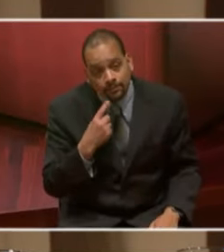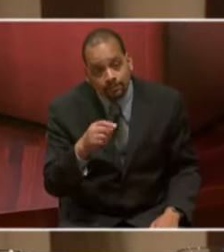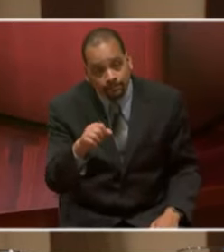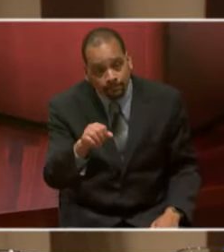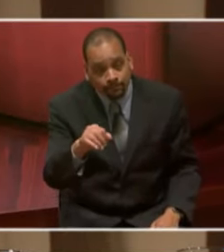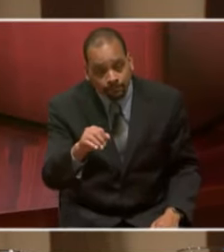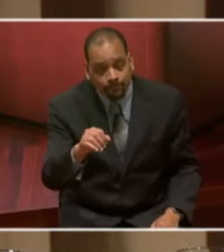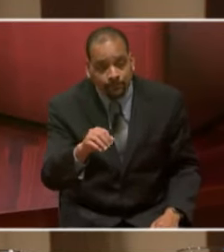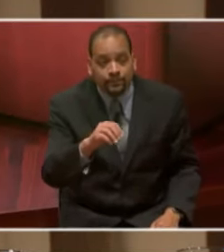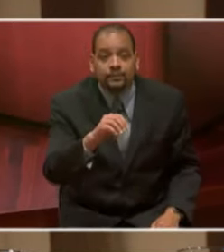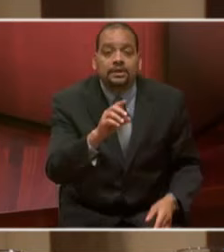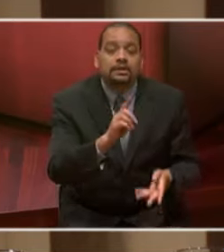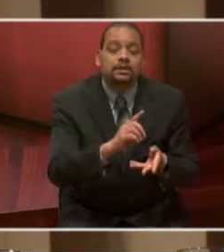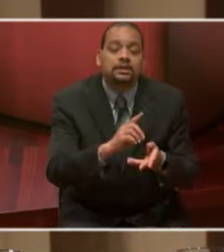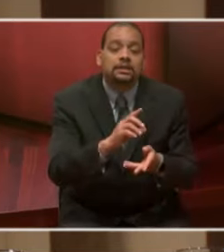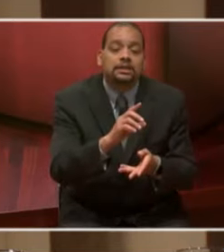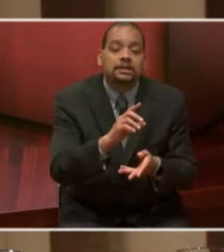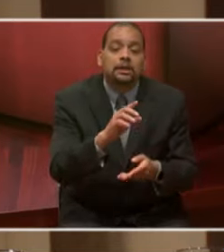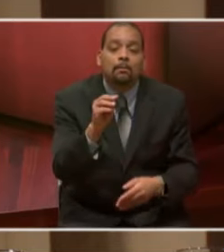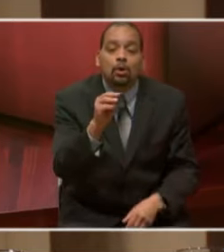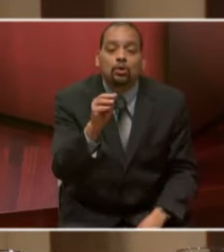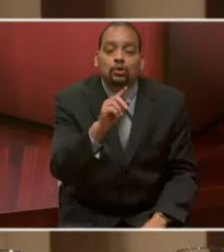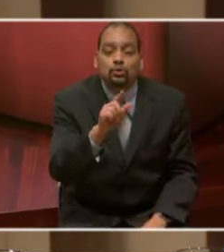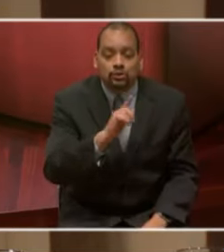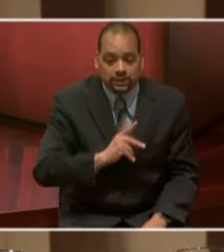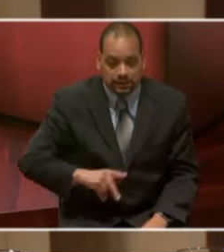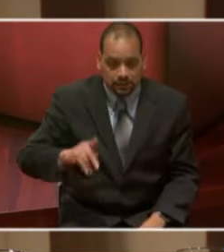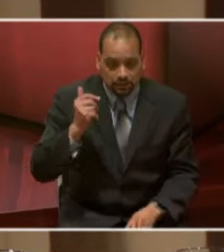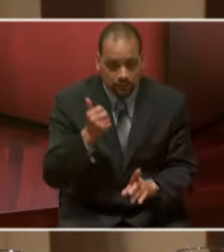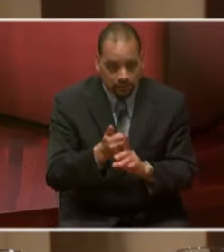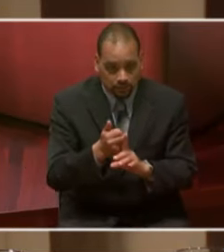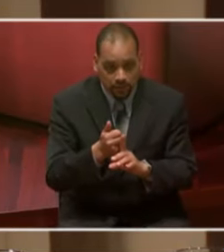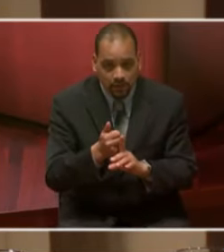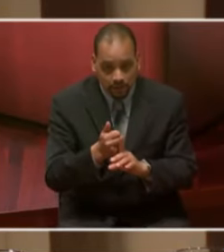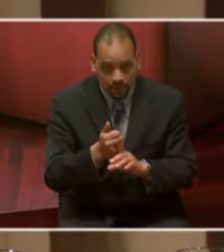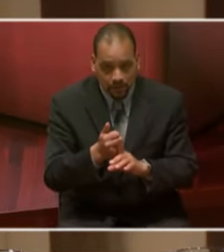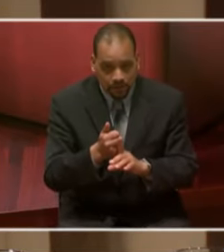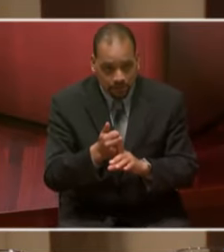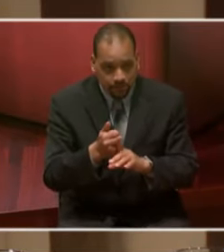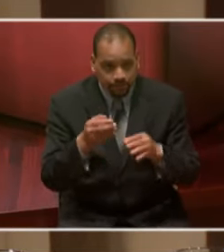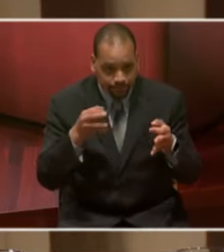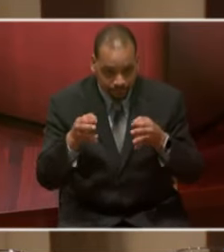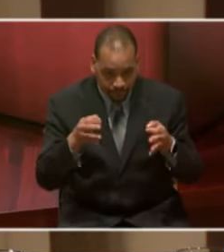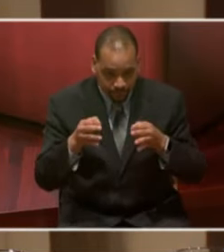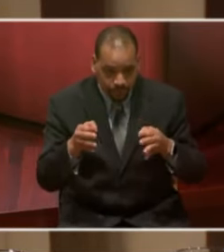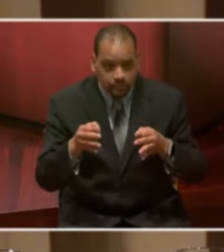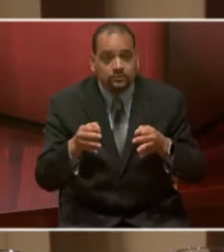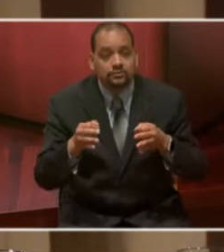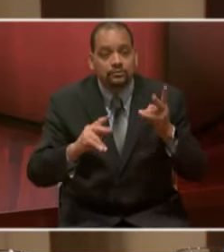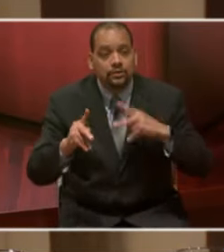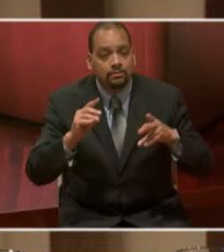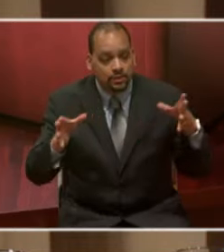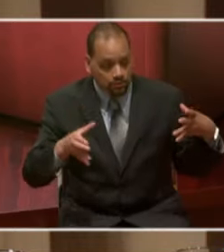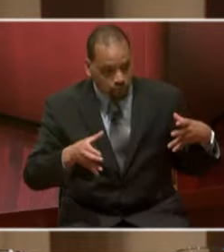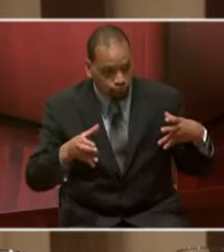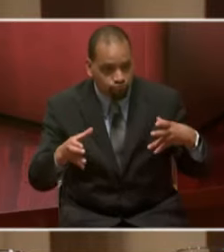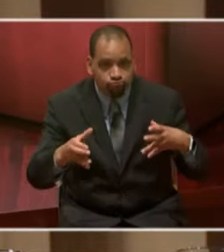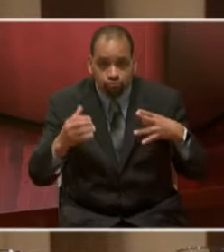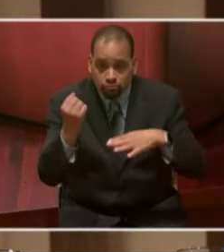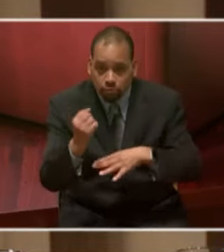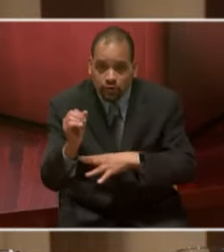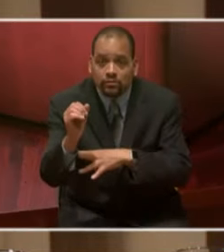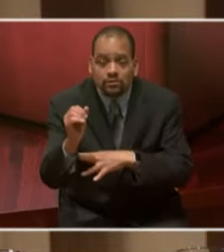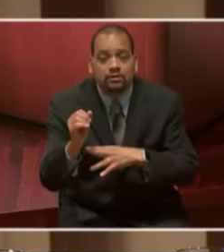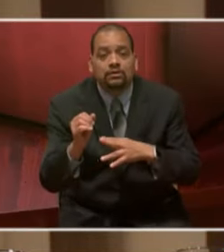an electric camcorder in his hand, and he didn't use it on cows. He wore a button on his left lapel that